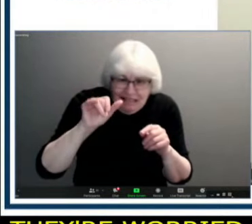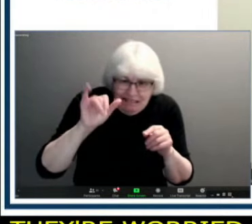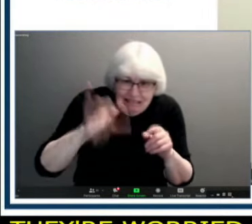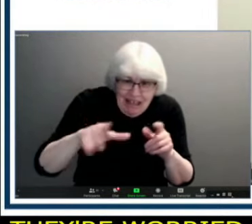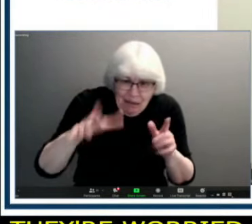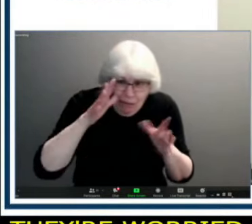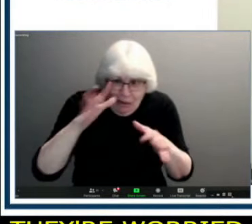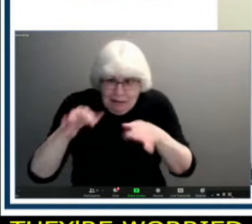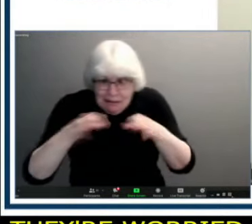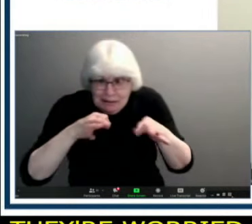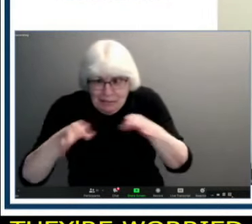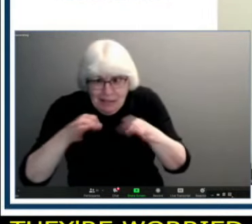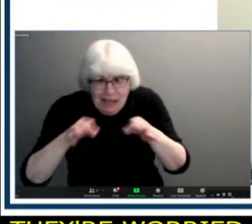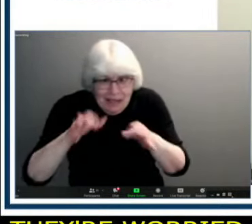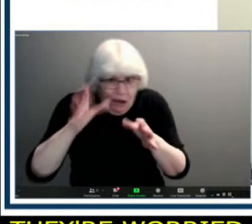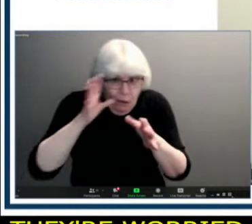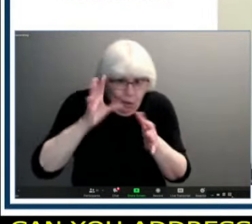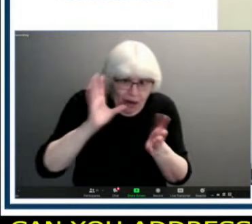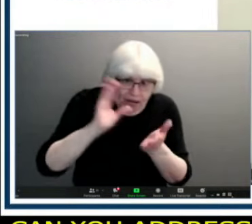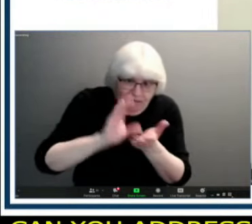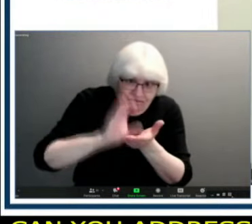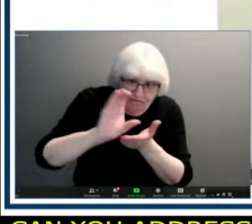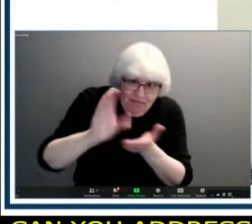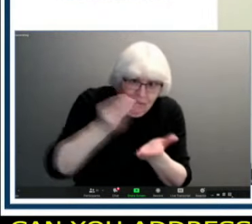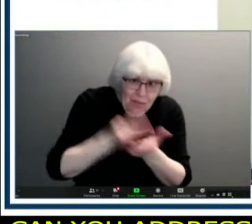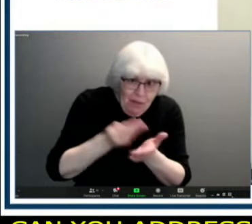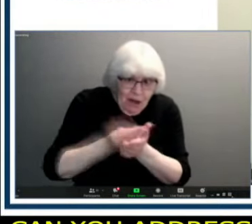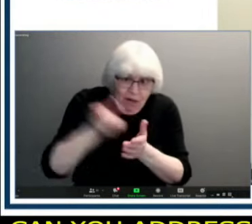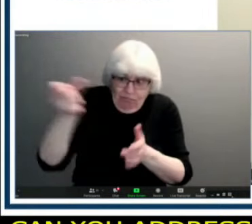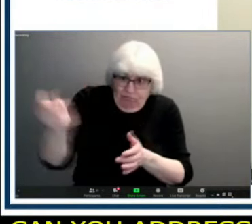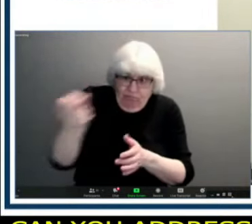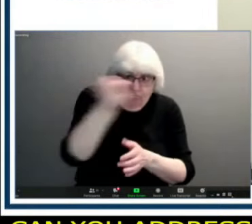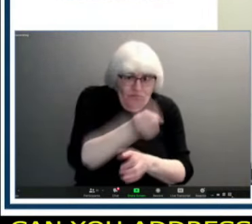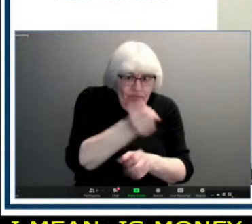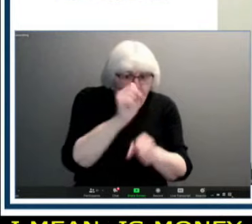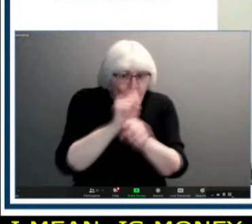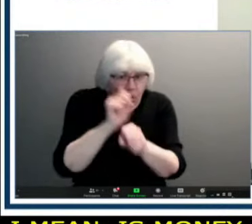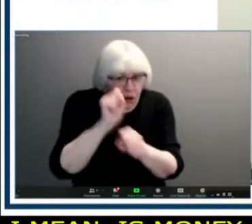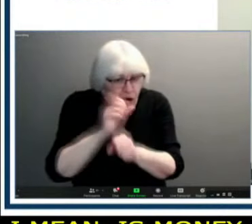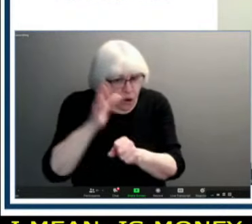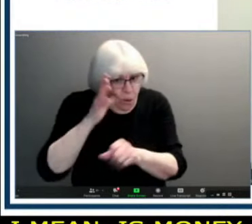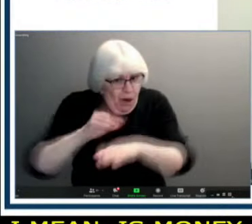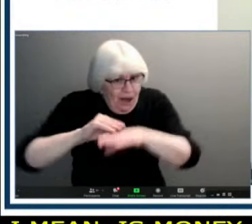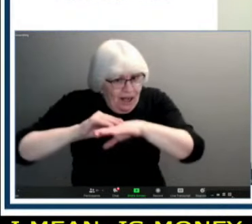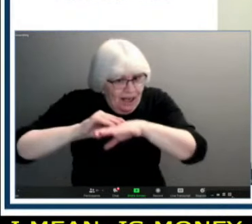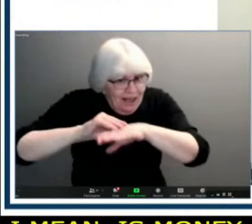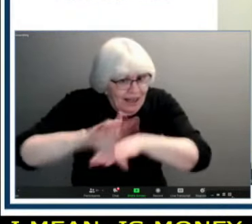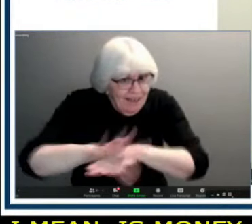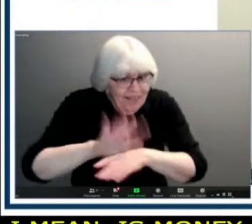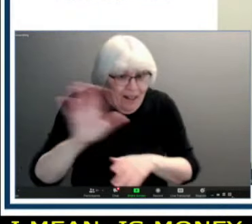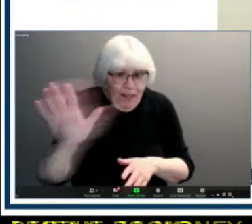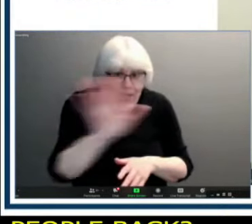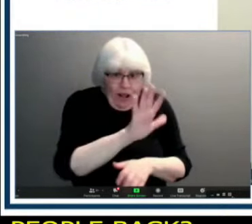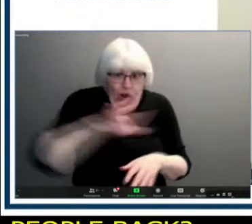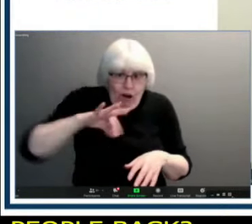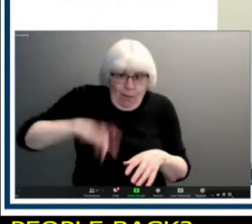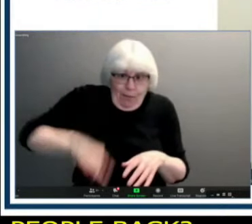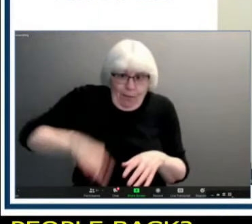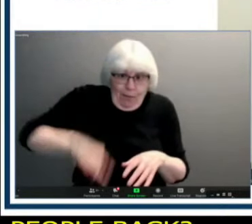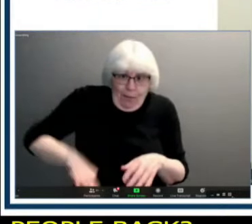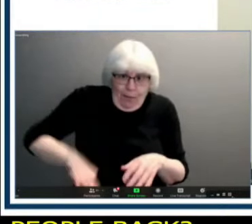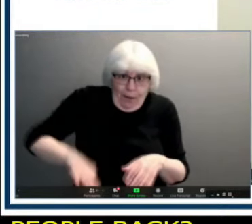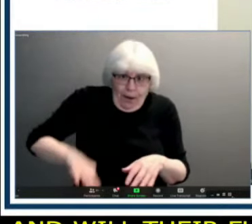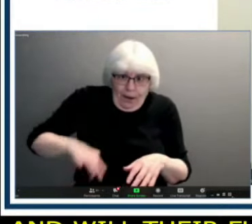to hire these people back, and will their future benefit situation change as a result? Thank you for raising that,